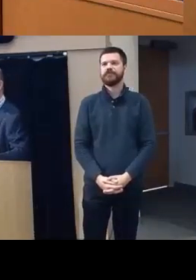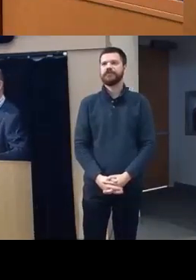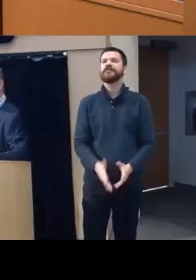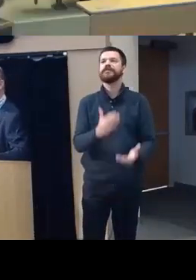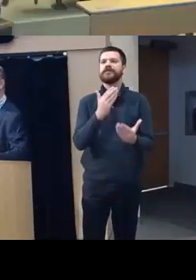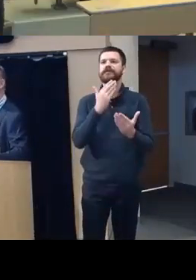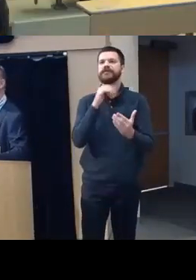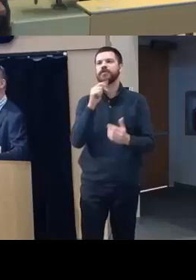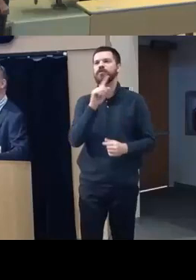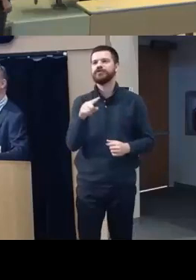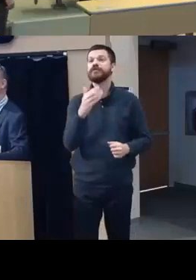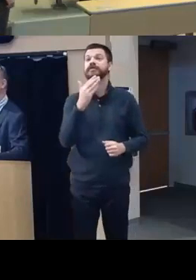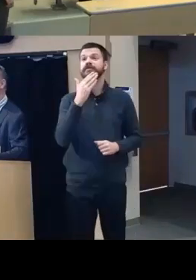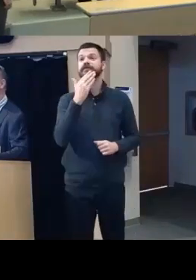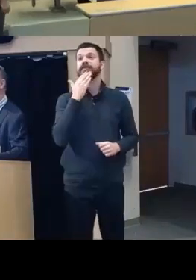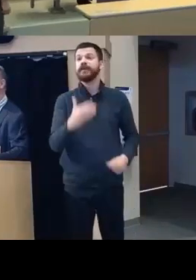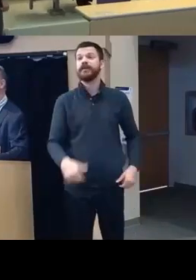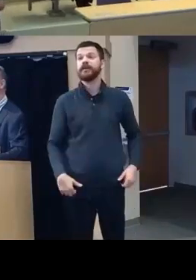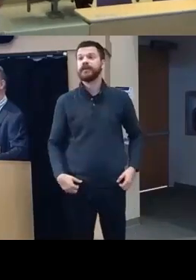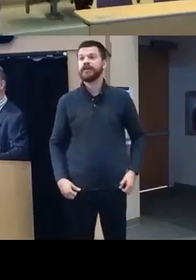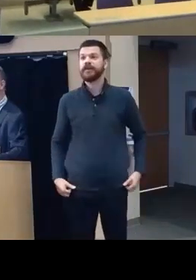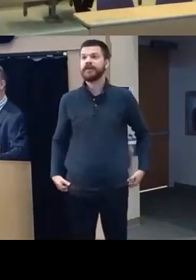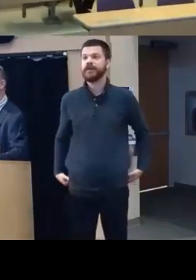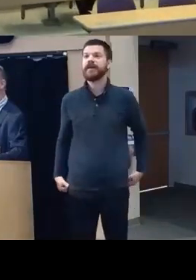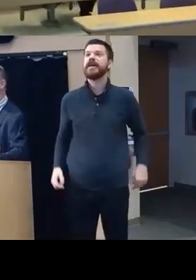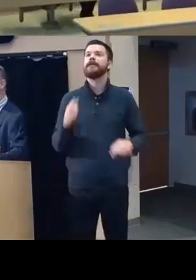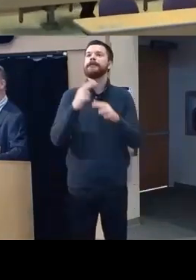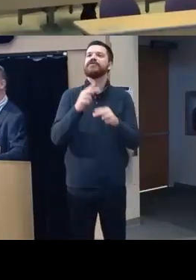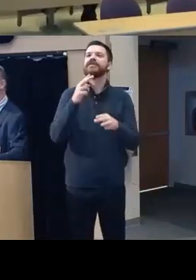Thank you. Gloria mentioned the name